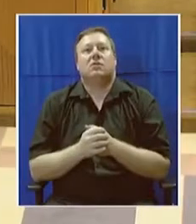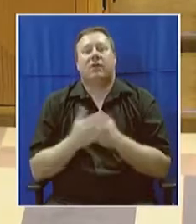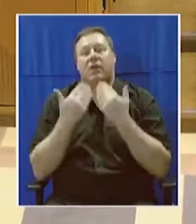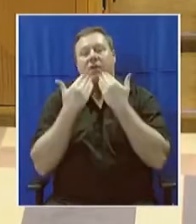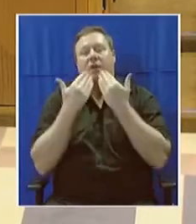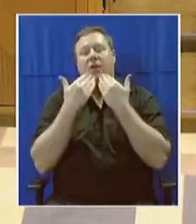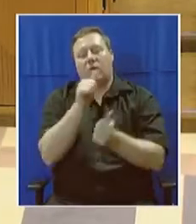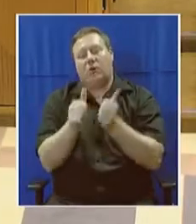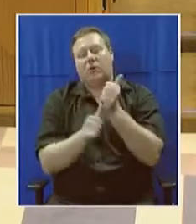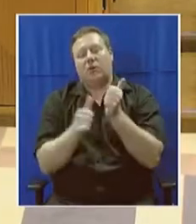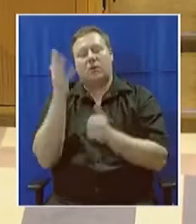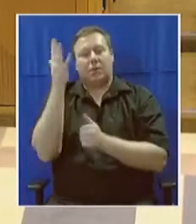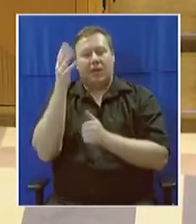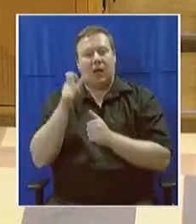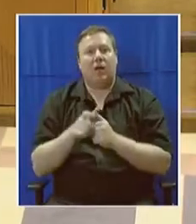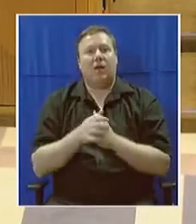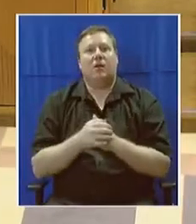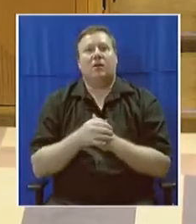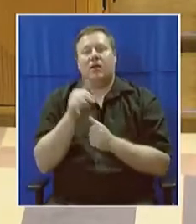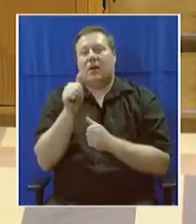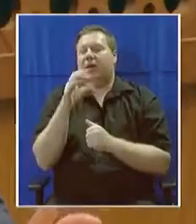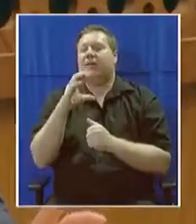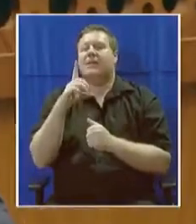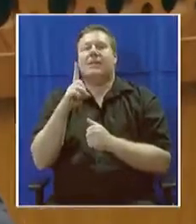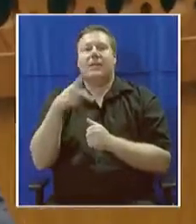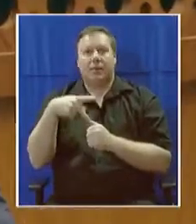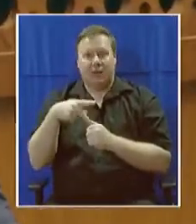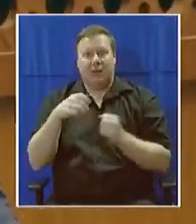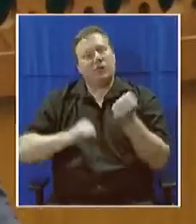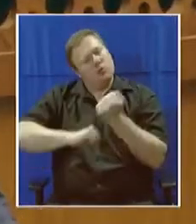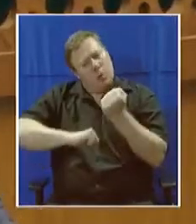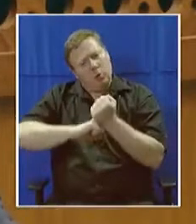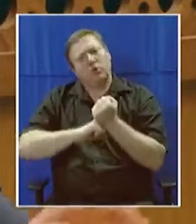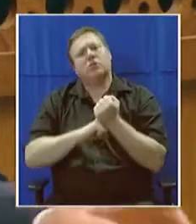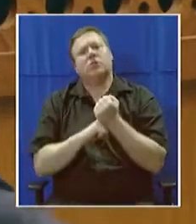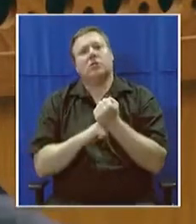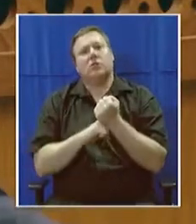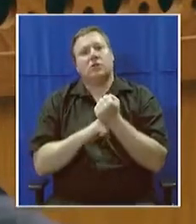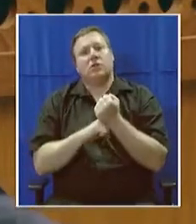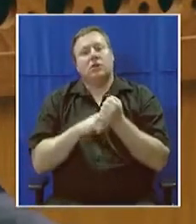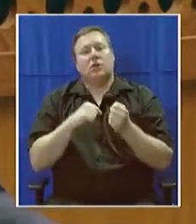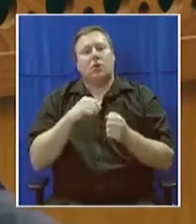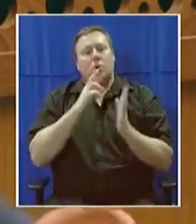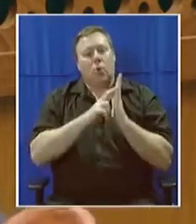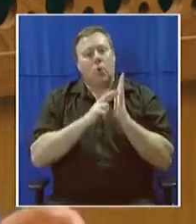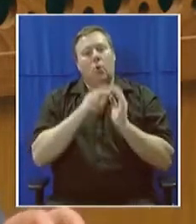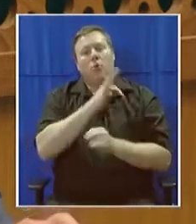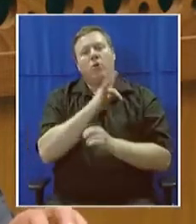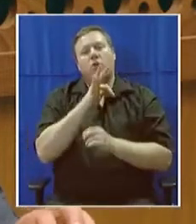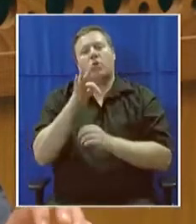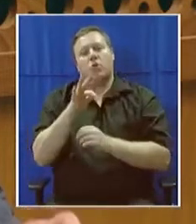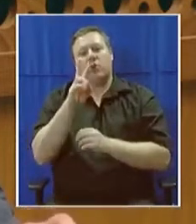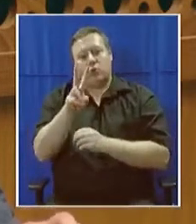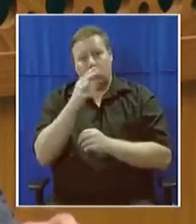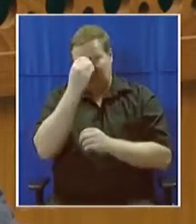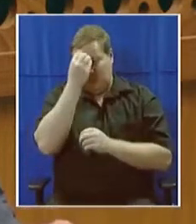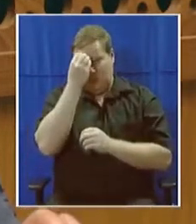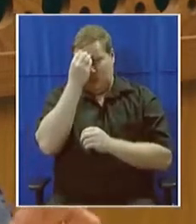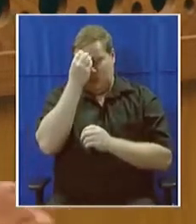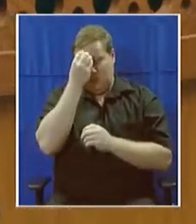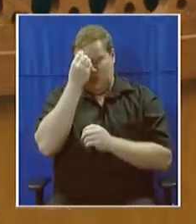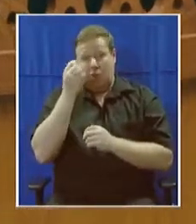Thank you, Deputy Speaker. Deputy Speaker, the ACDP supports this motion. Rule 3332 states that all bills before the